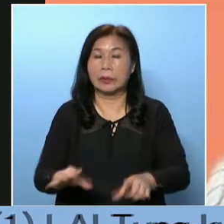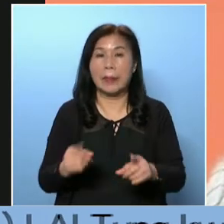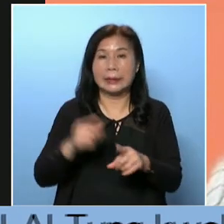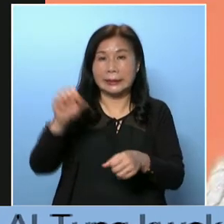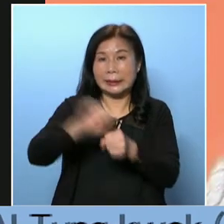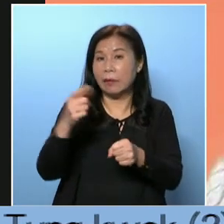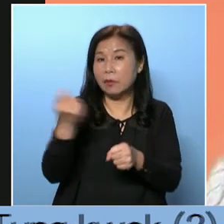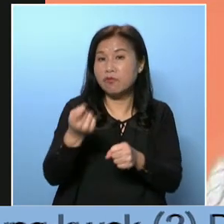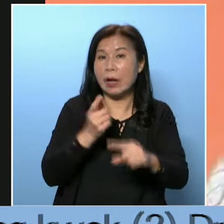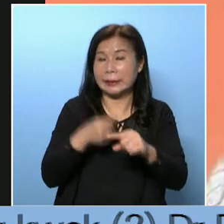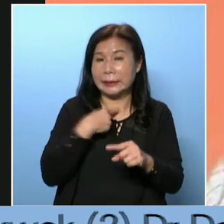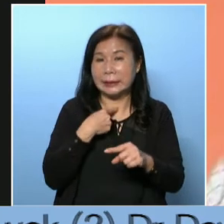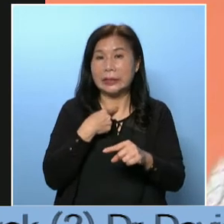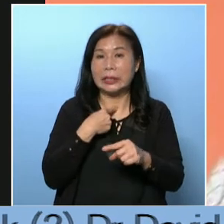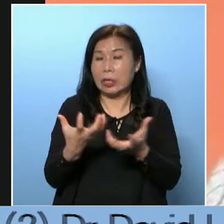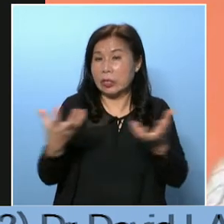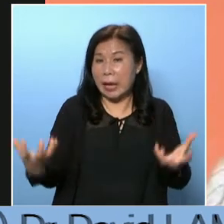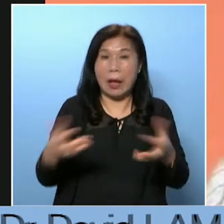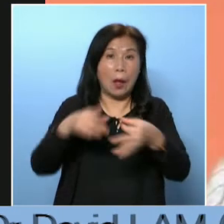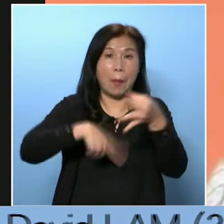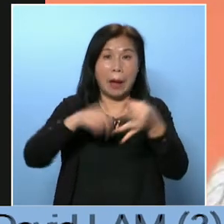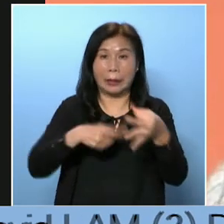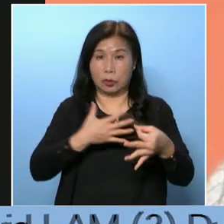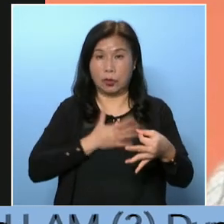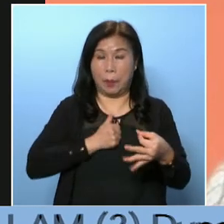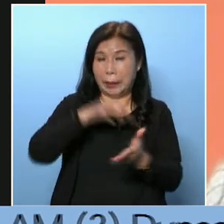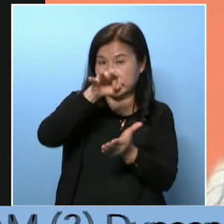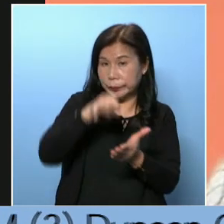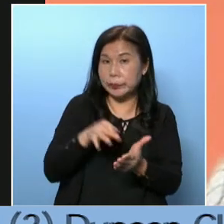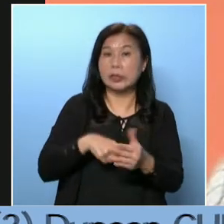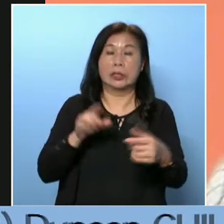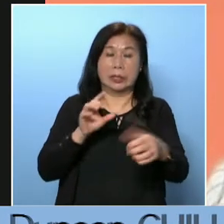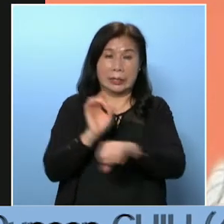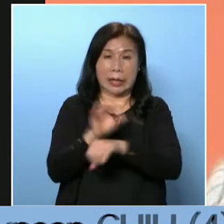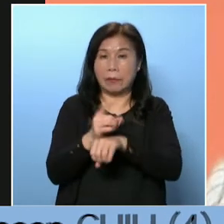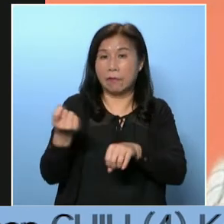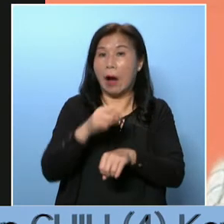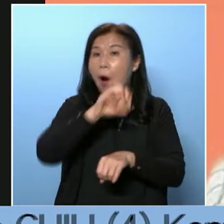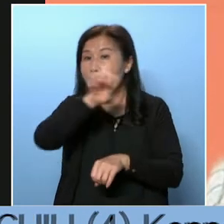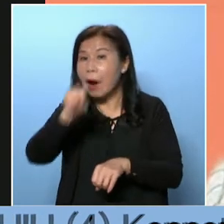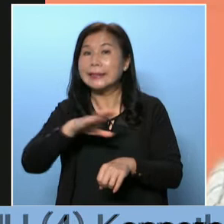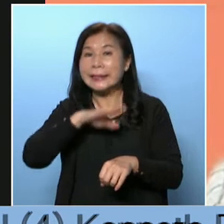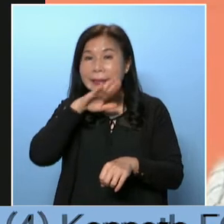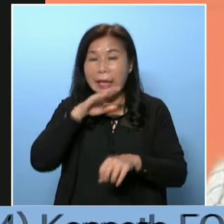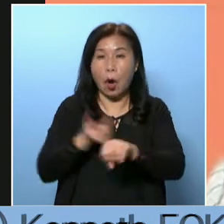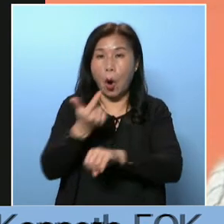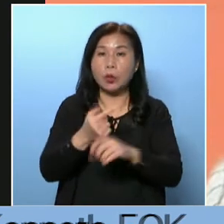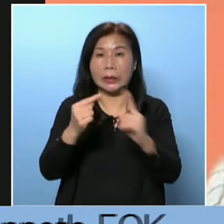to retrofit these hotel rooms. And then we need to prepare the list of